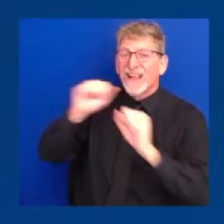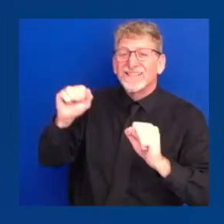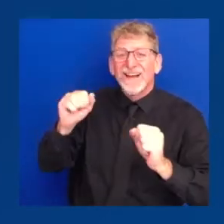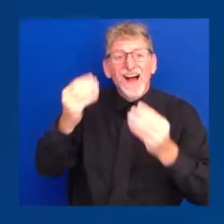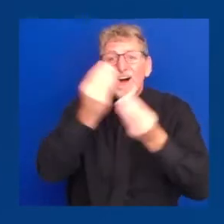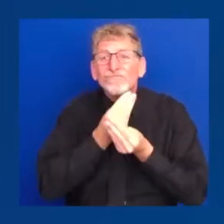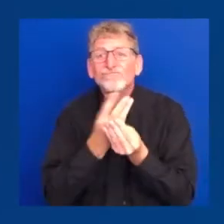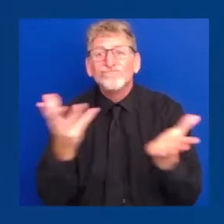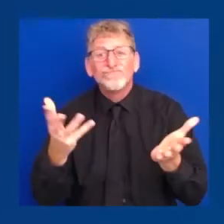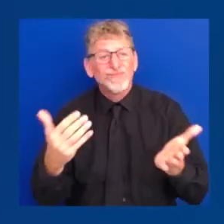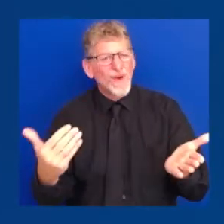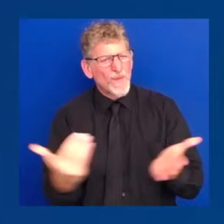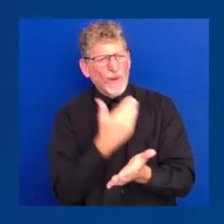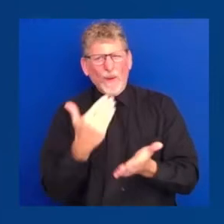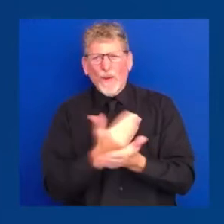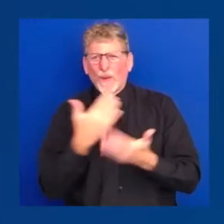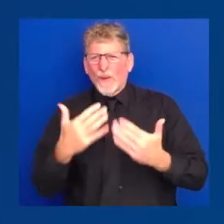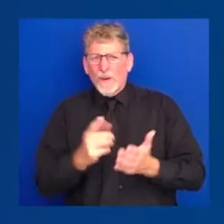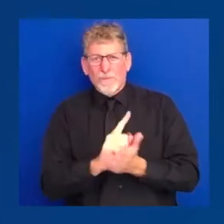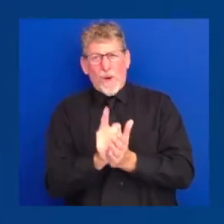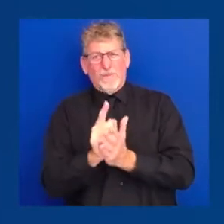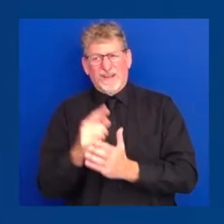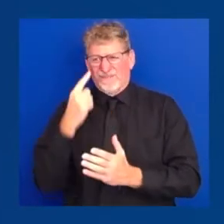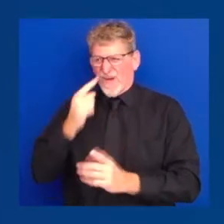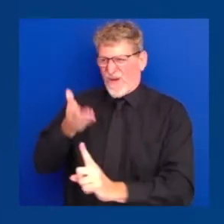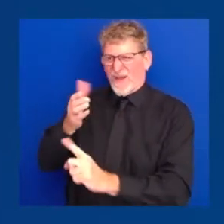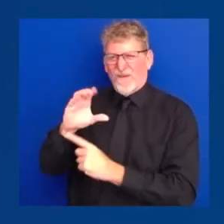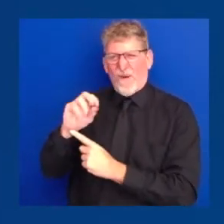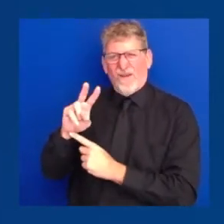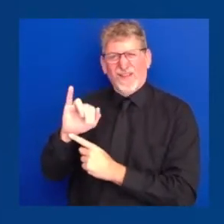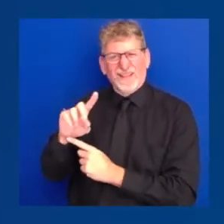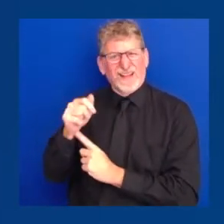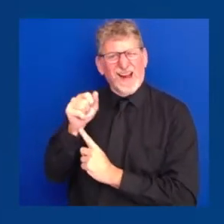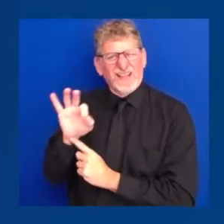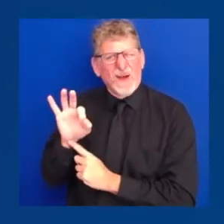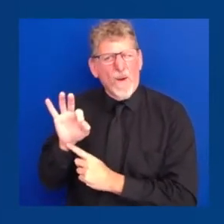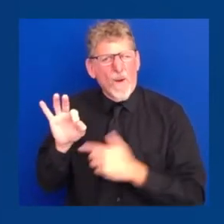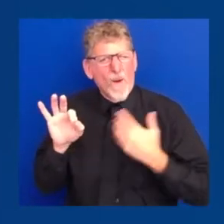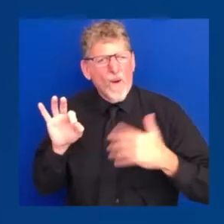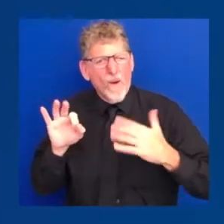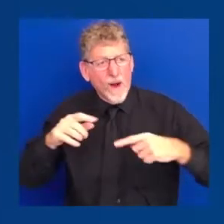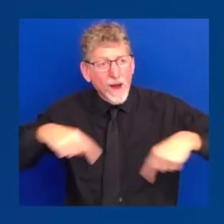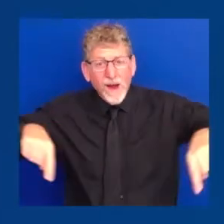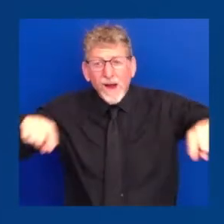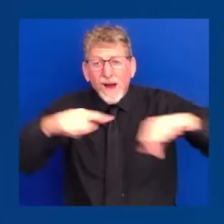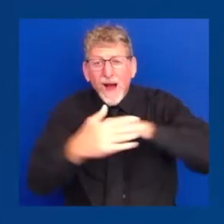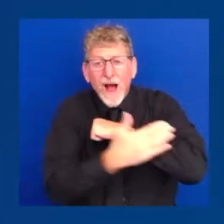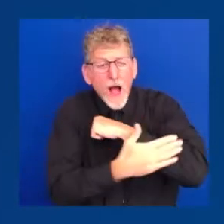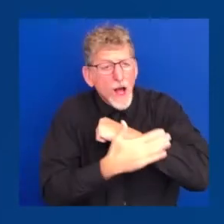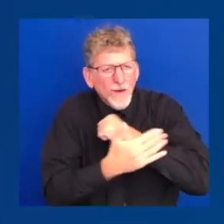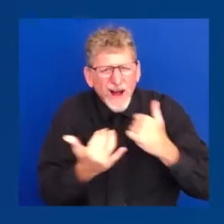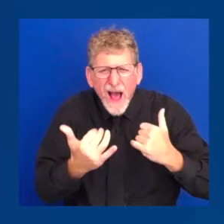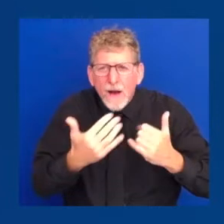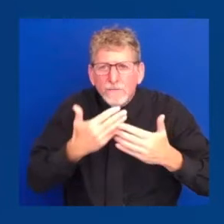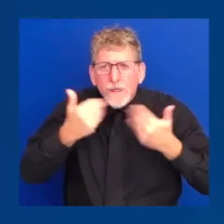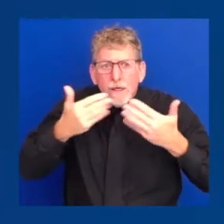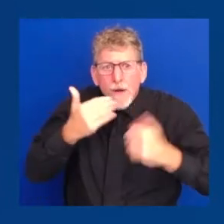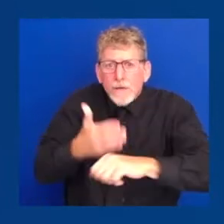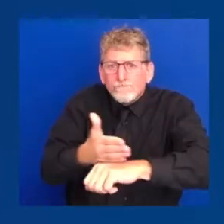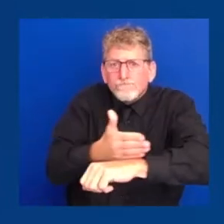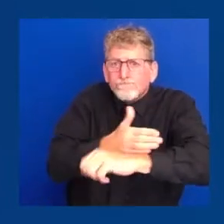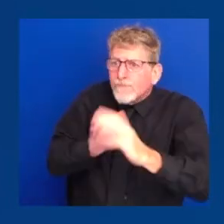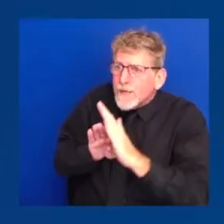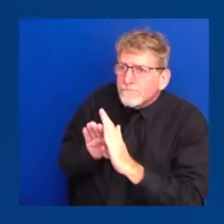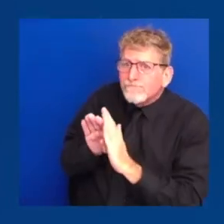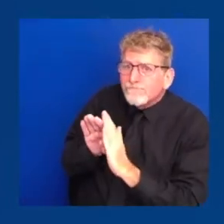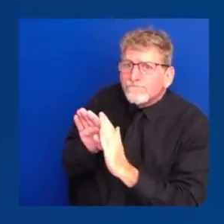Because of the significant progress we've made as a country, the determination and resilience of the American people, and the work we've done to make tools